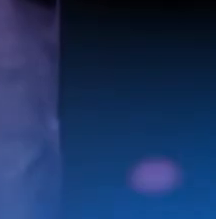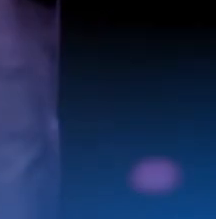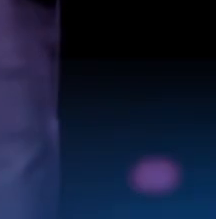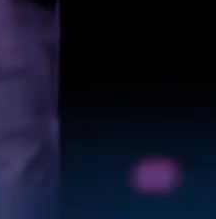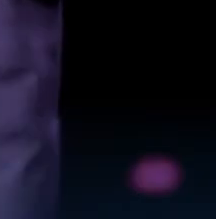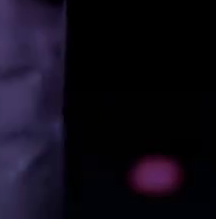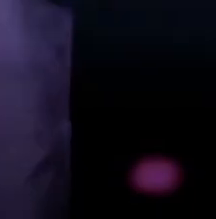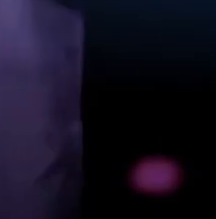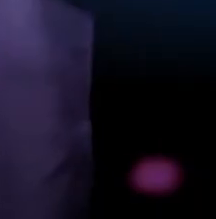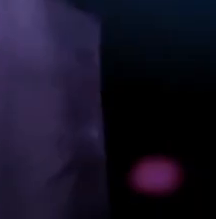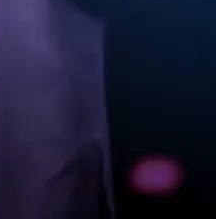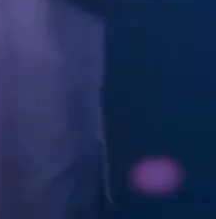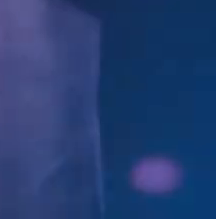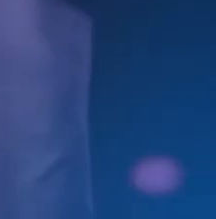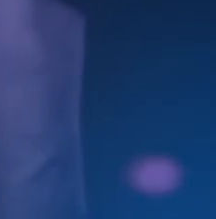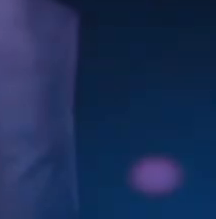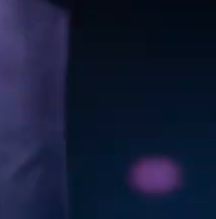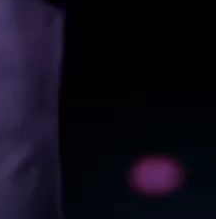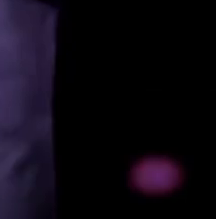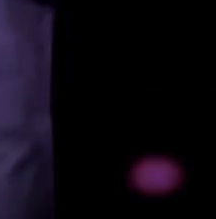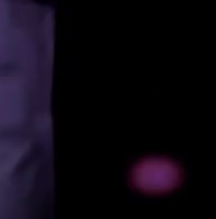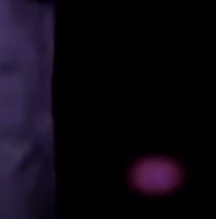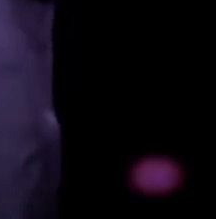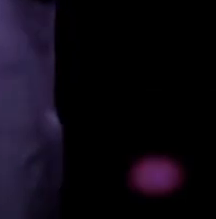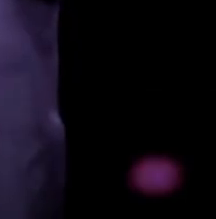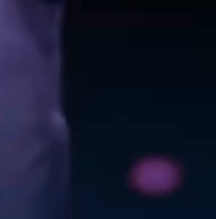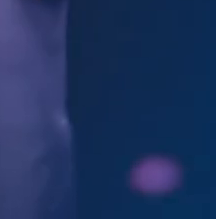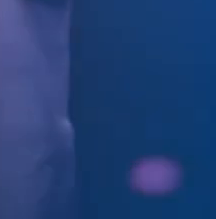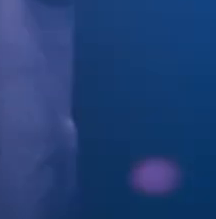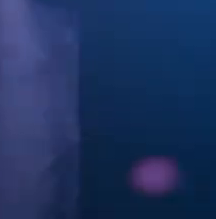now. God has plans for his church.